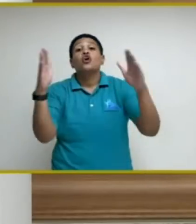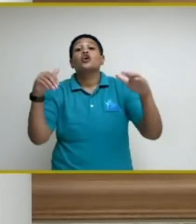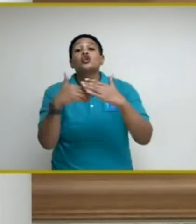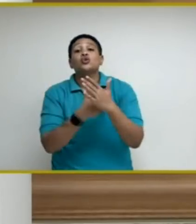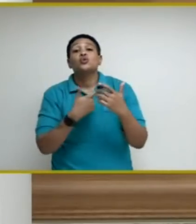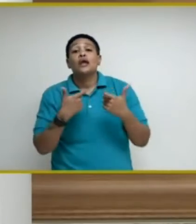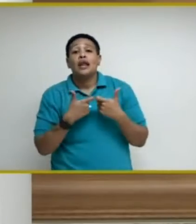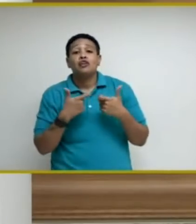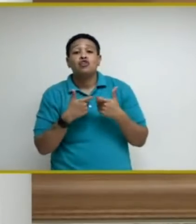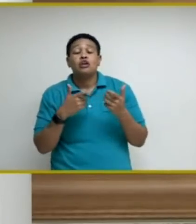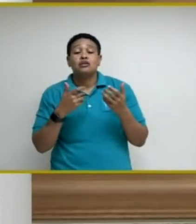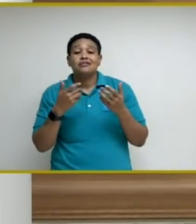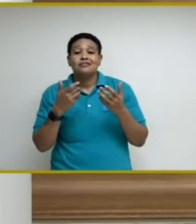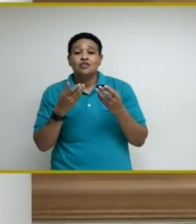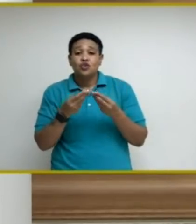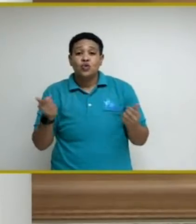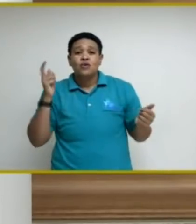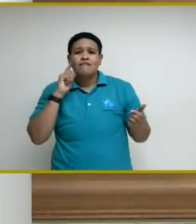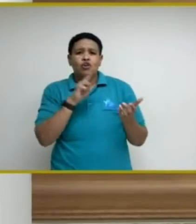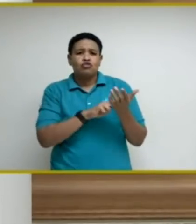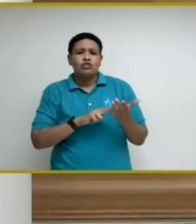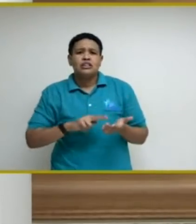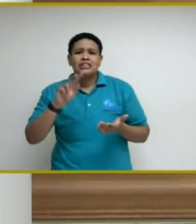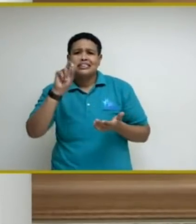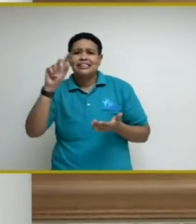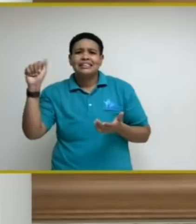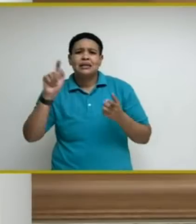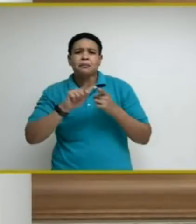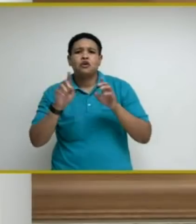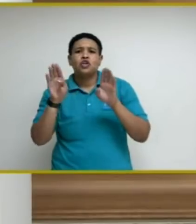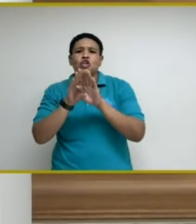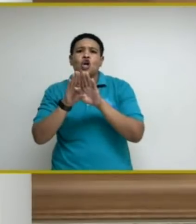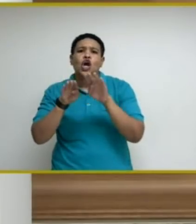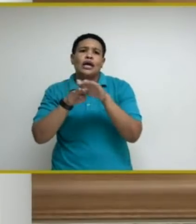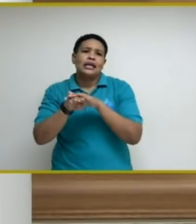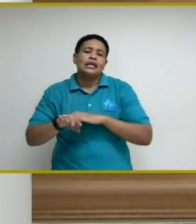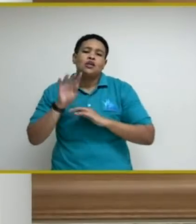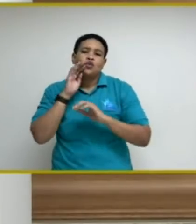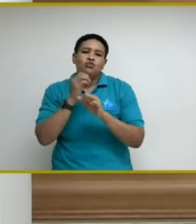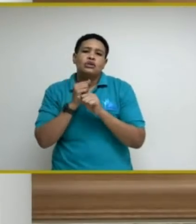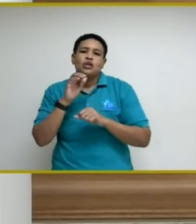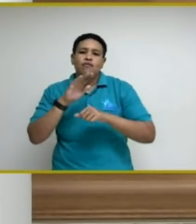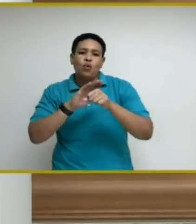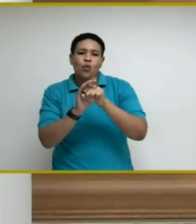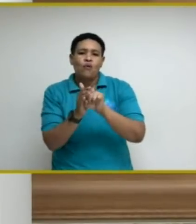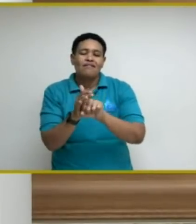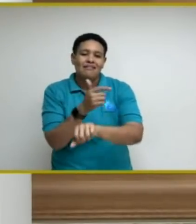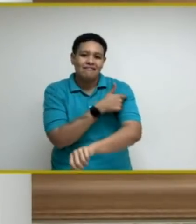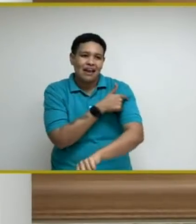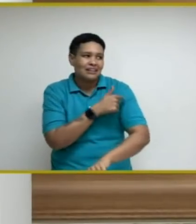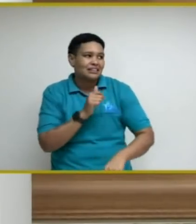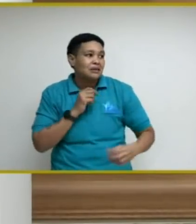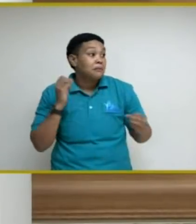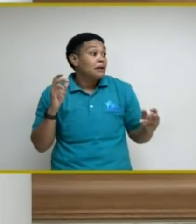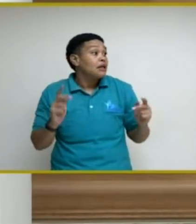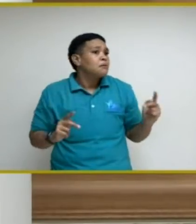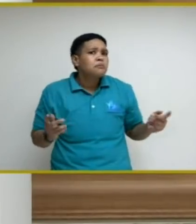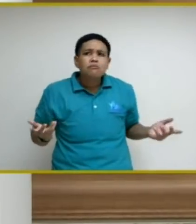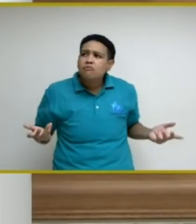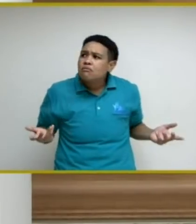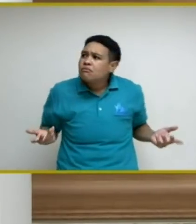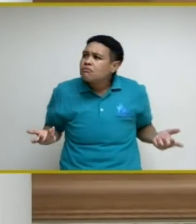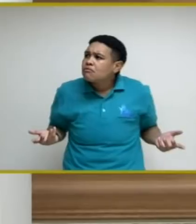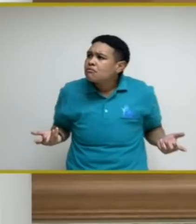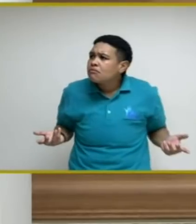of the elderly and disabled and shut-ins to receive the COVID-19 vaccine. A number of persons have